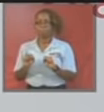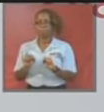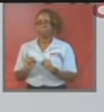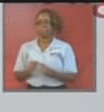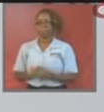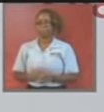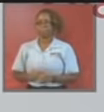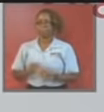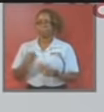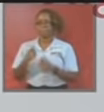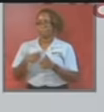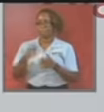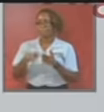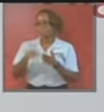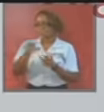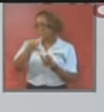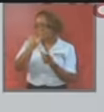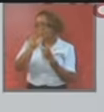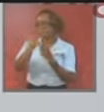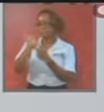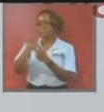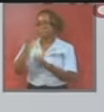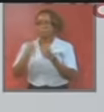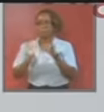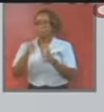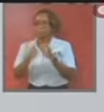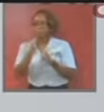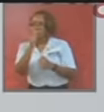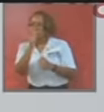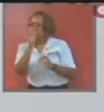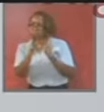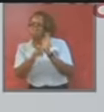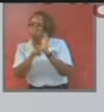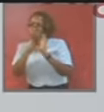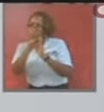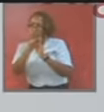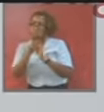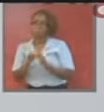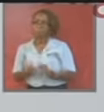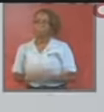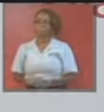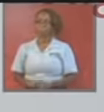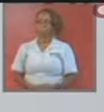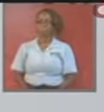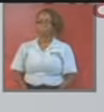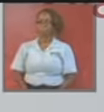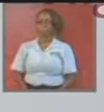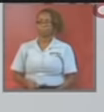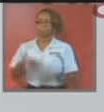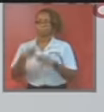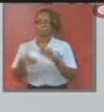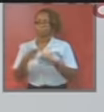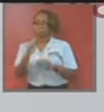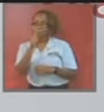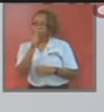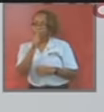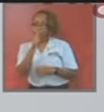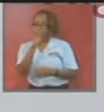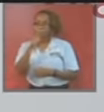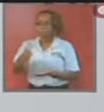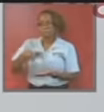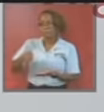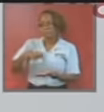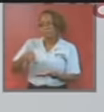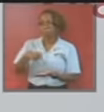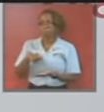for quarantine sites. In terms of your private property, that is a matter for the Trinidad and Tobago Police Service. I know the Honourable